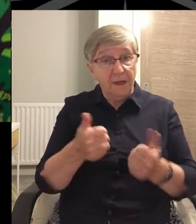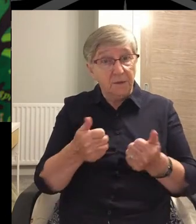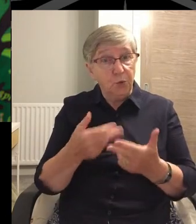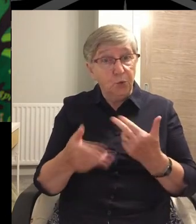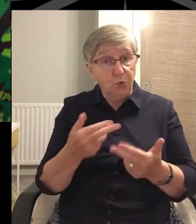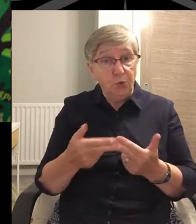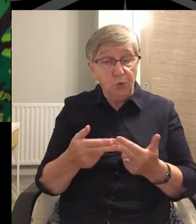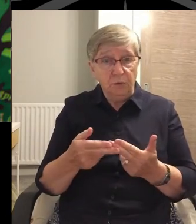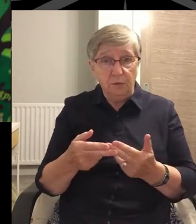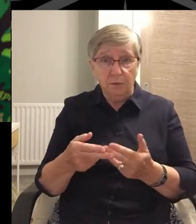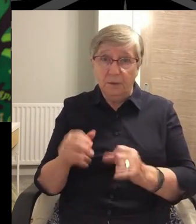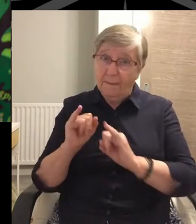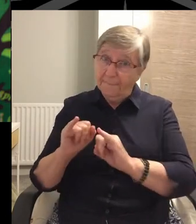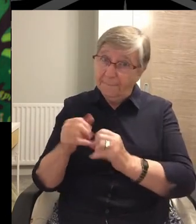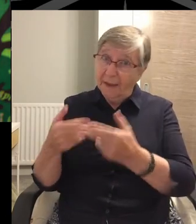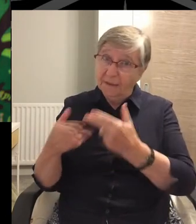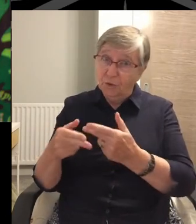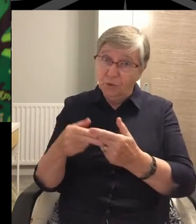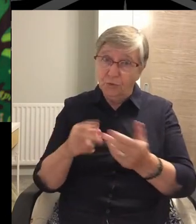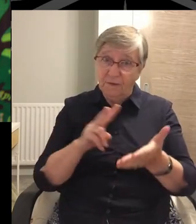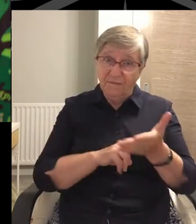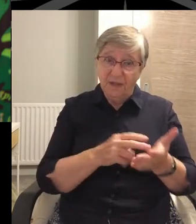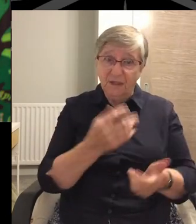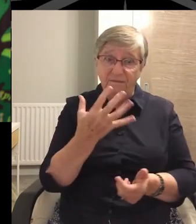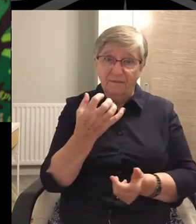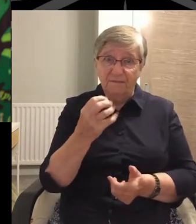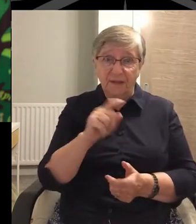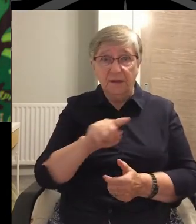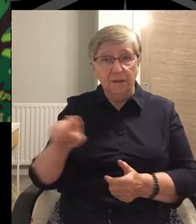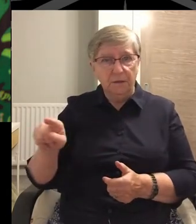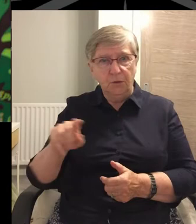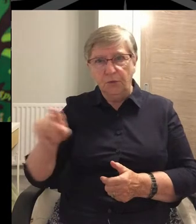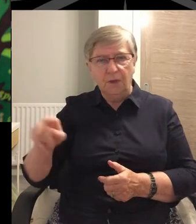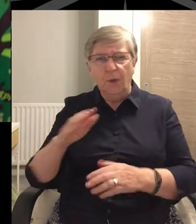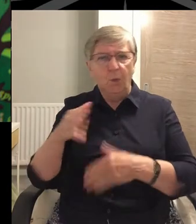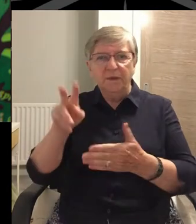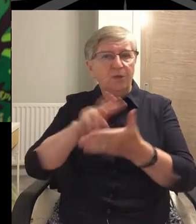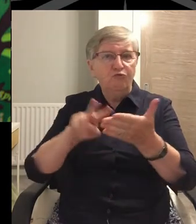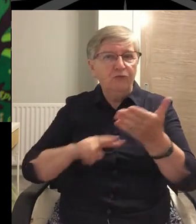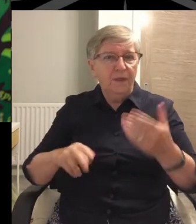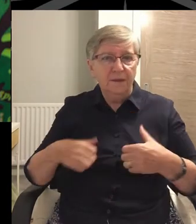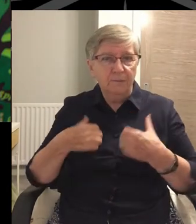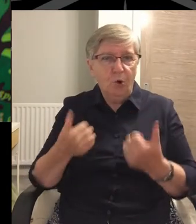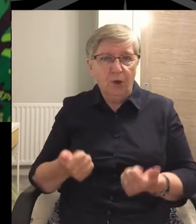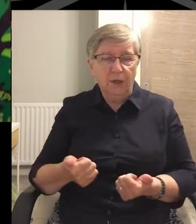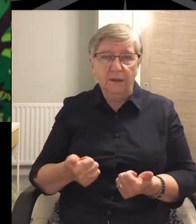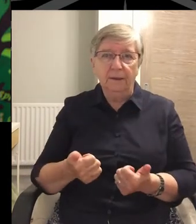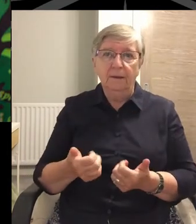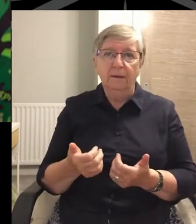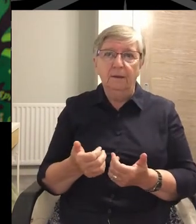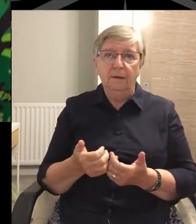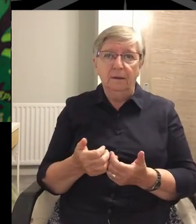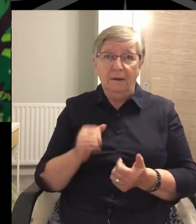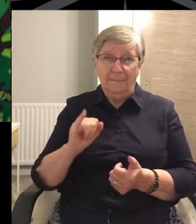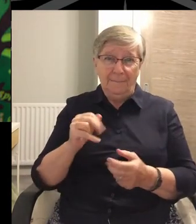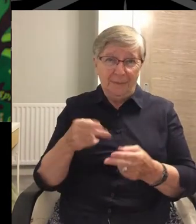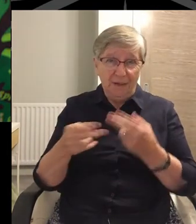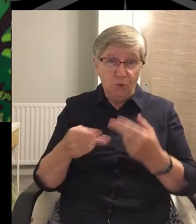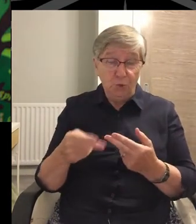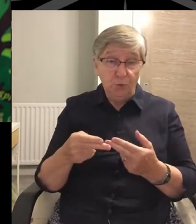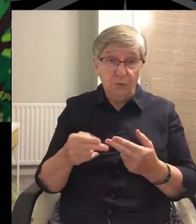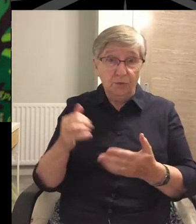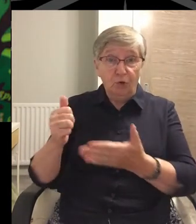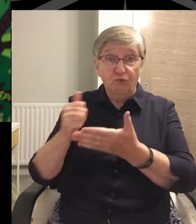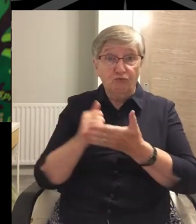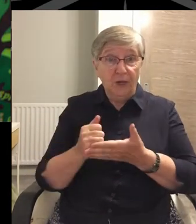If that's the good news, the bad news, verses 15 and following that we didn't read all of, the bad